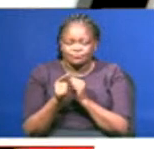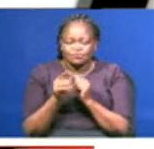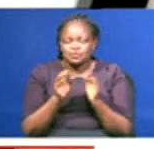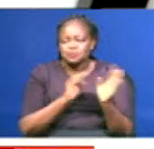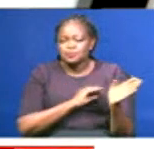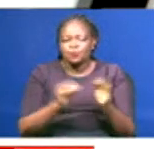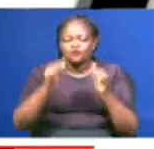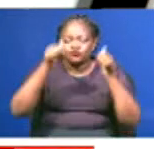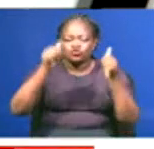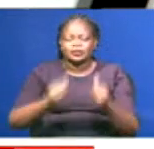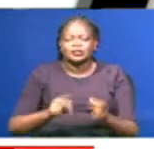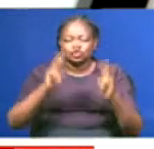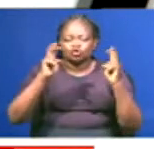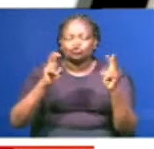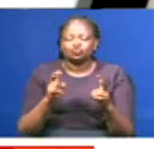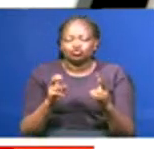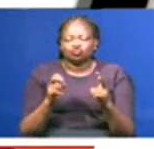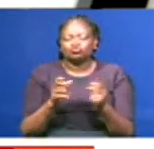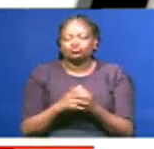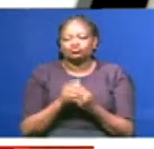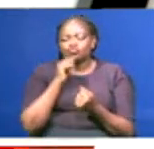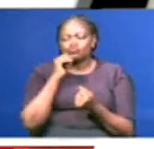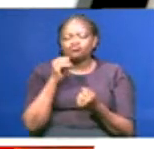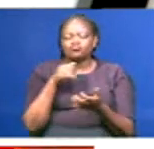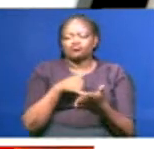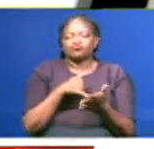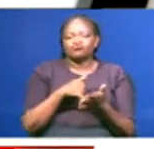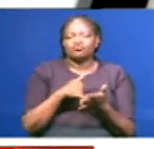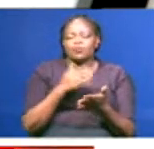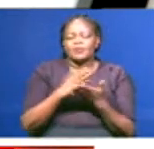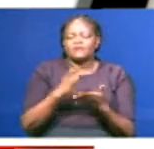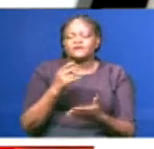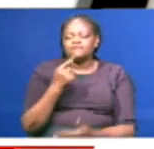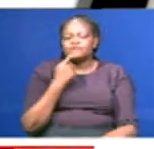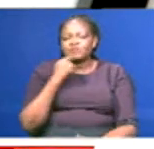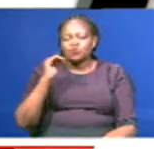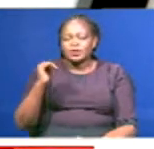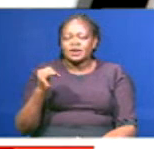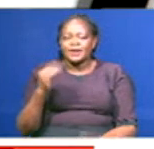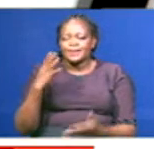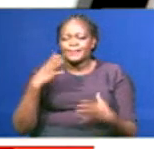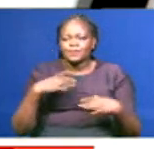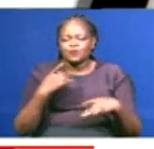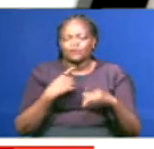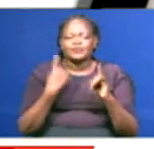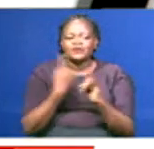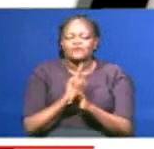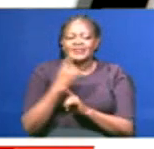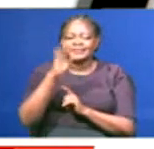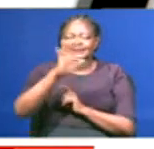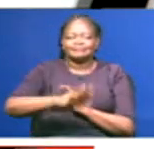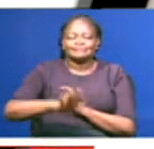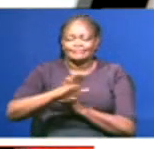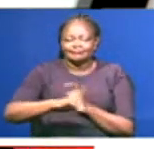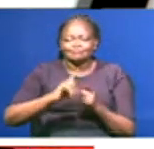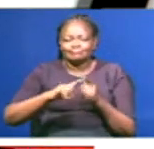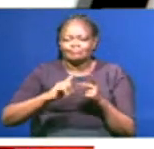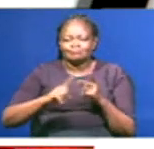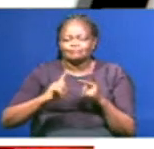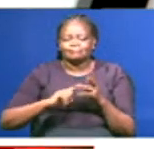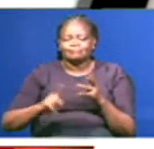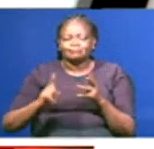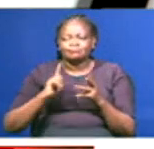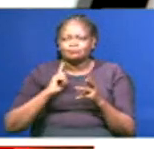Sunday, excluding parts of Turkana County. Residents of Kapelbok, Nakwamoru, Lobakat,